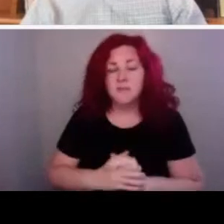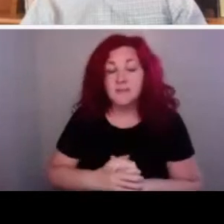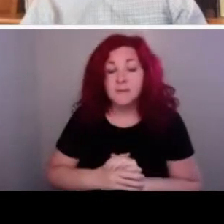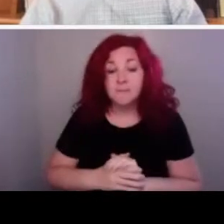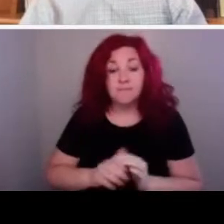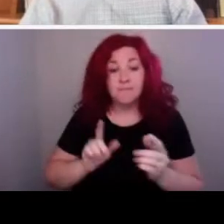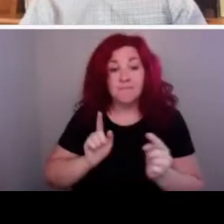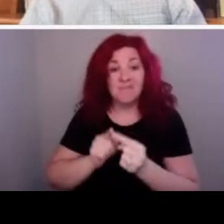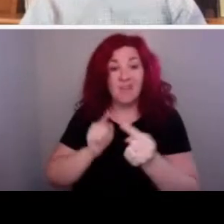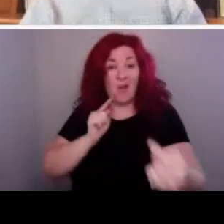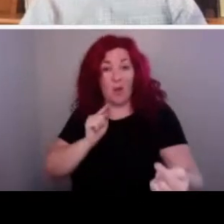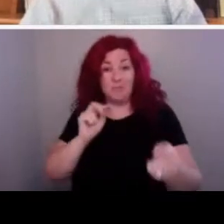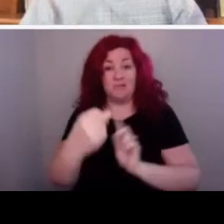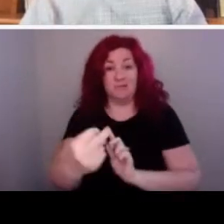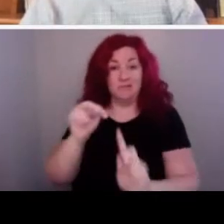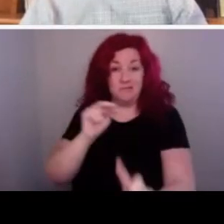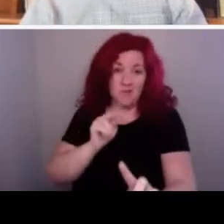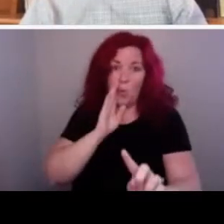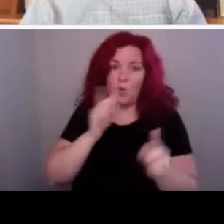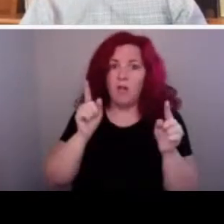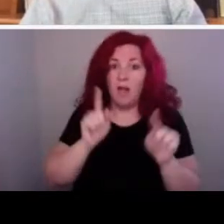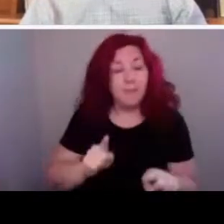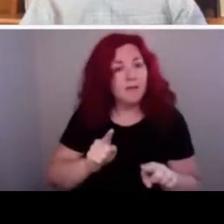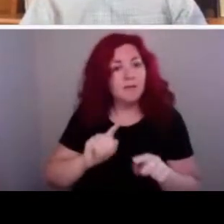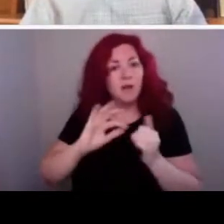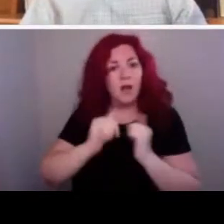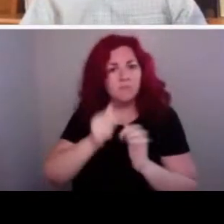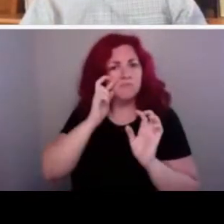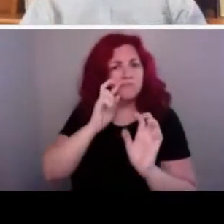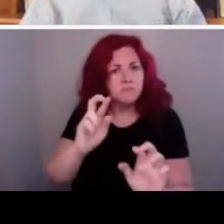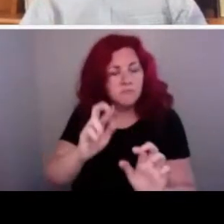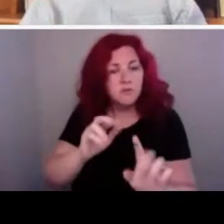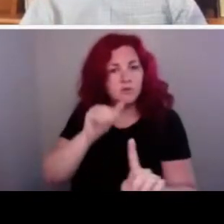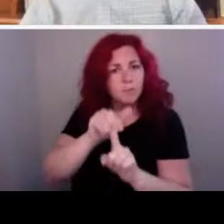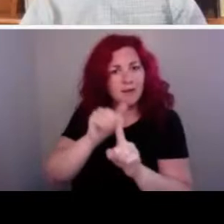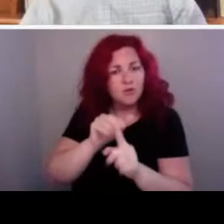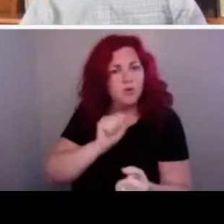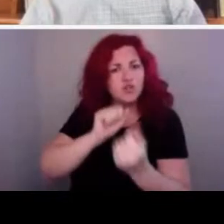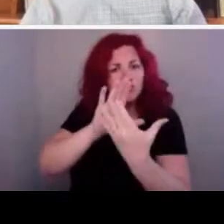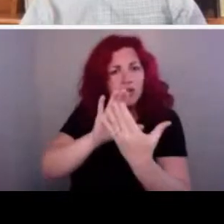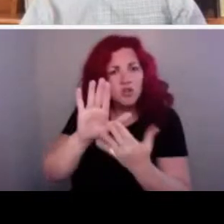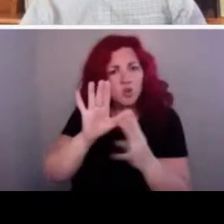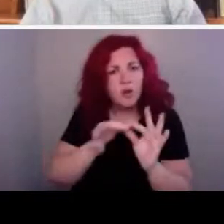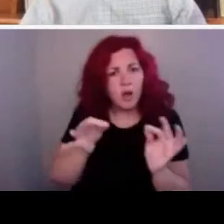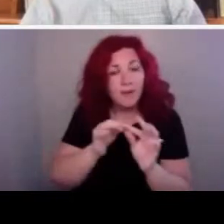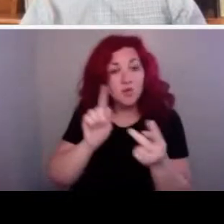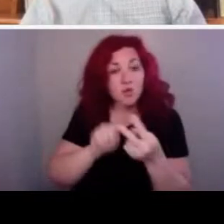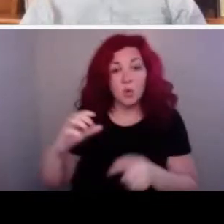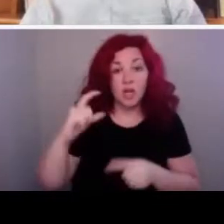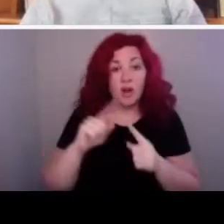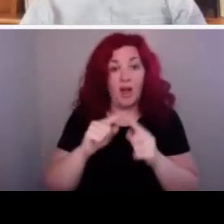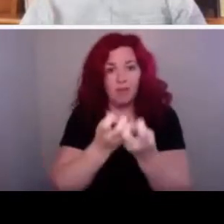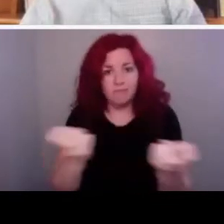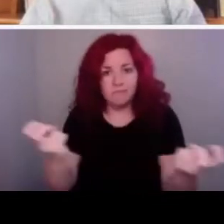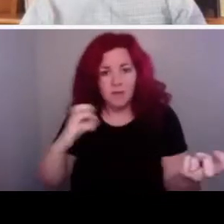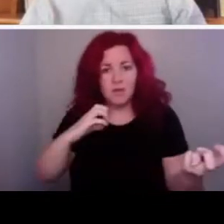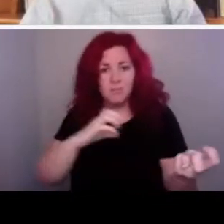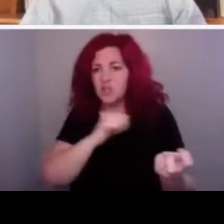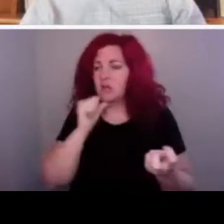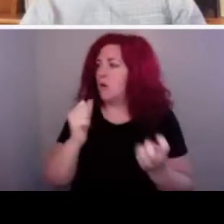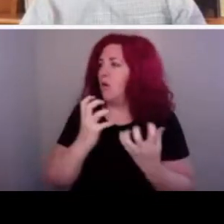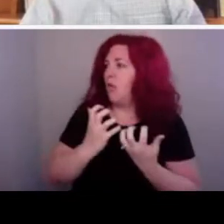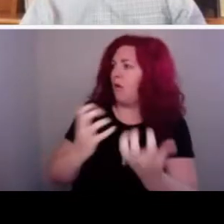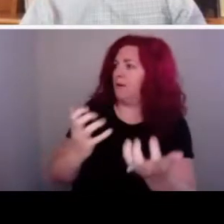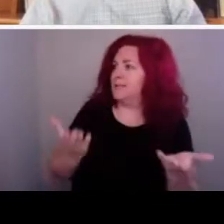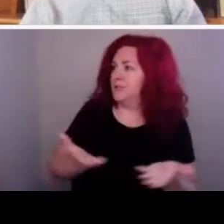by the citizens present as a courtesy citizens are reminded to address their comments to the chair and to the commission and not to the audience present